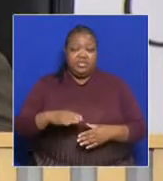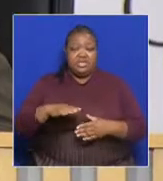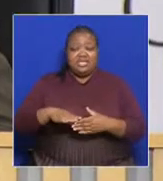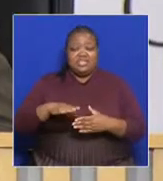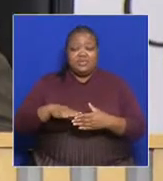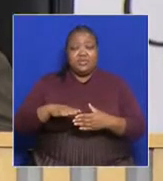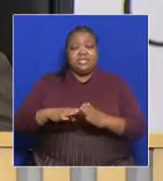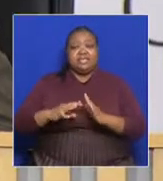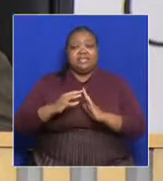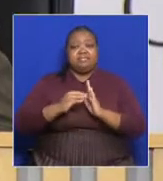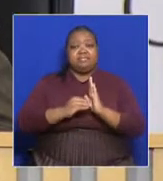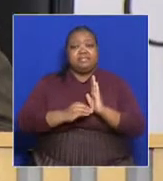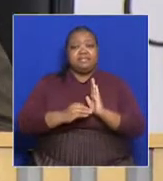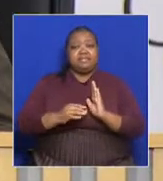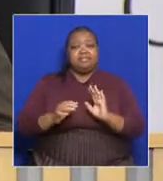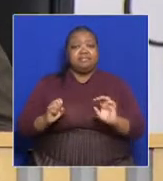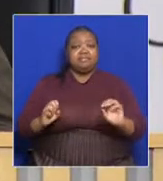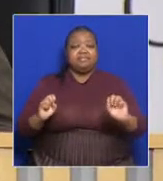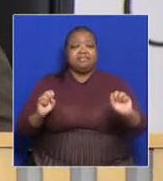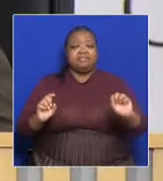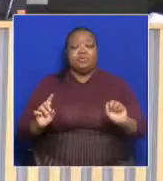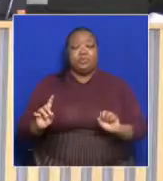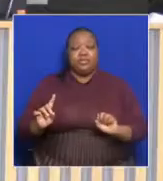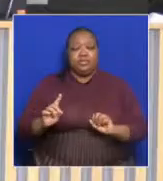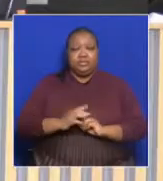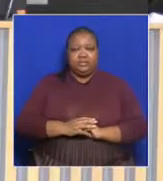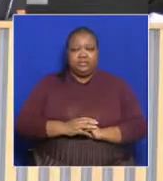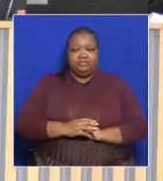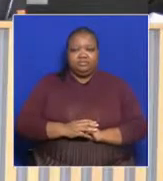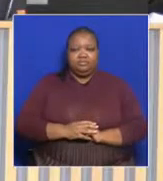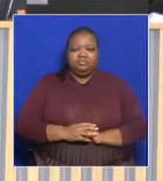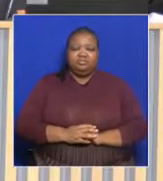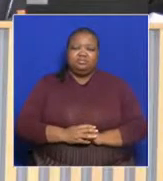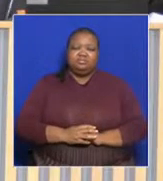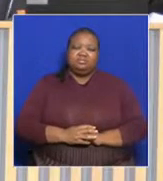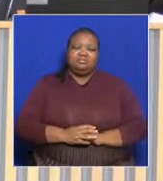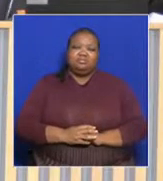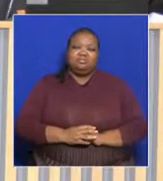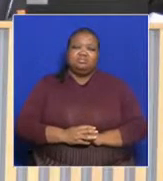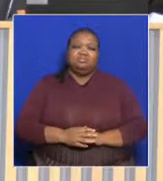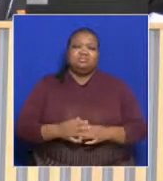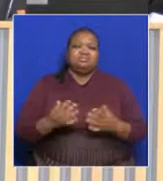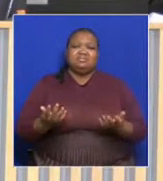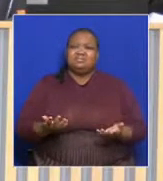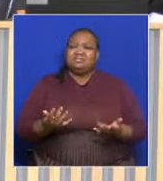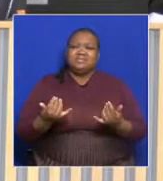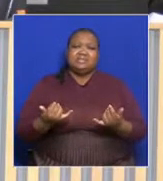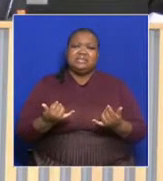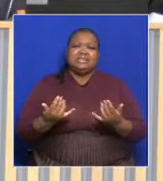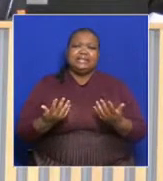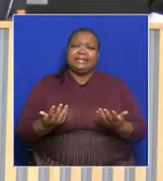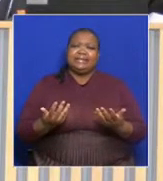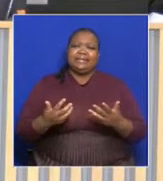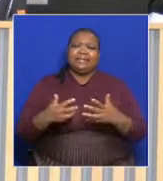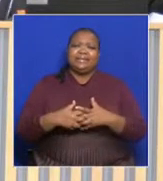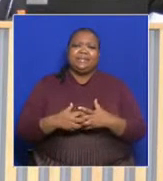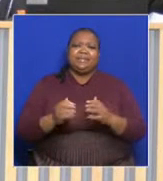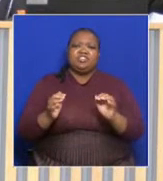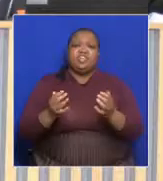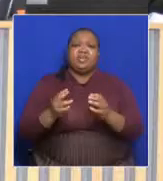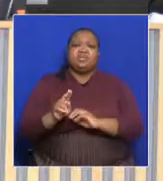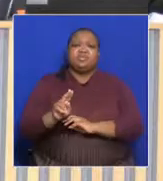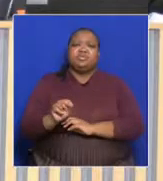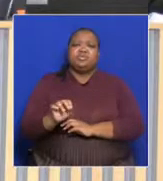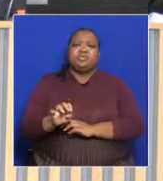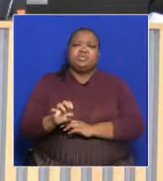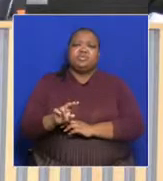not that they wouldn't even give... What's that got to do with June 2021? What's that